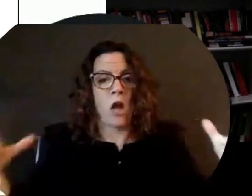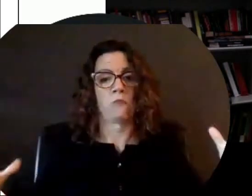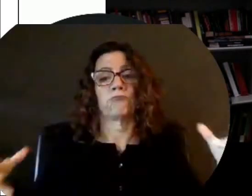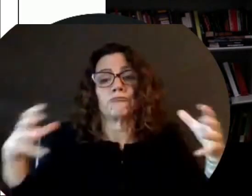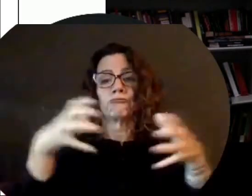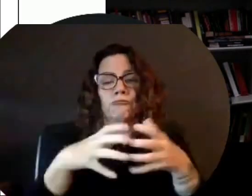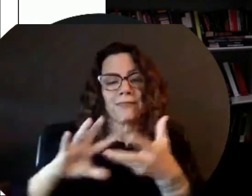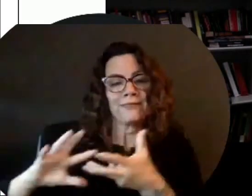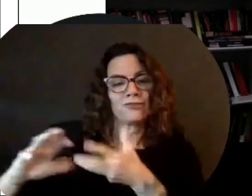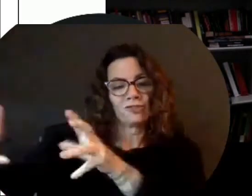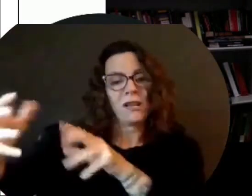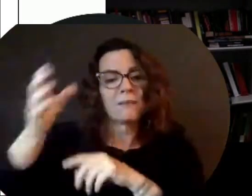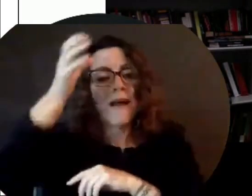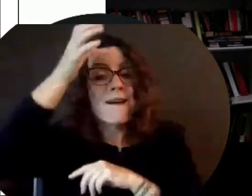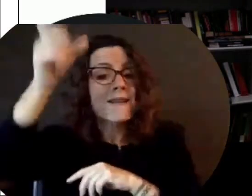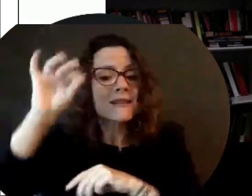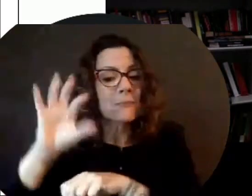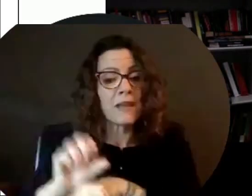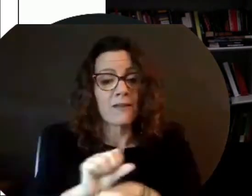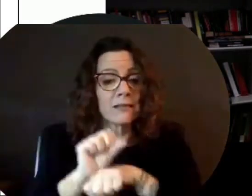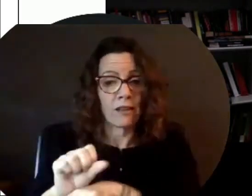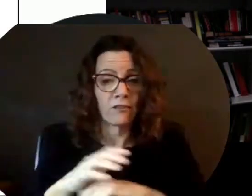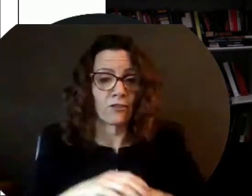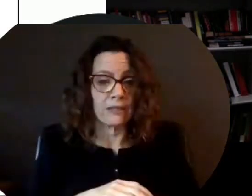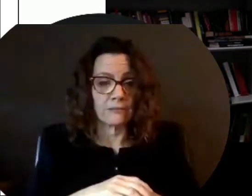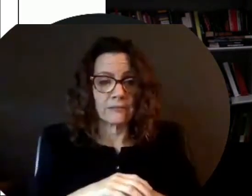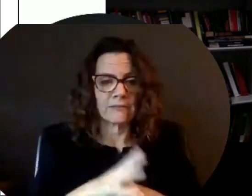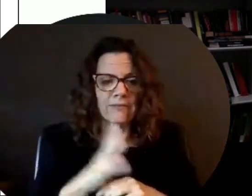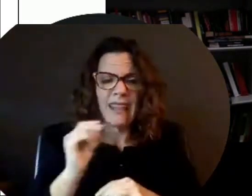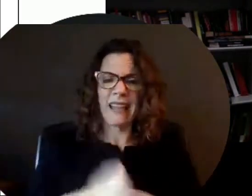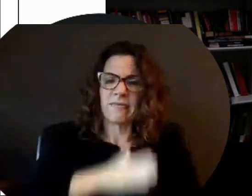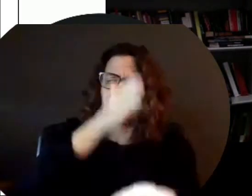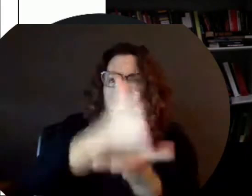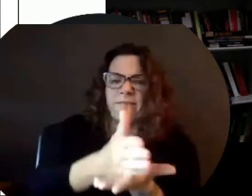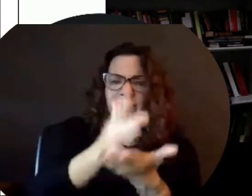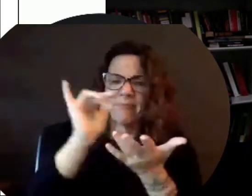and disposability really bring out